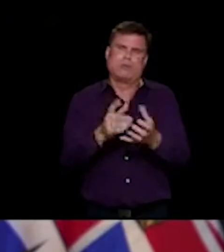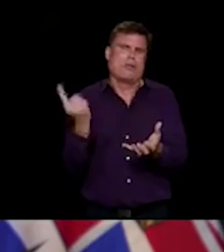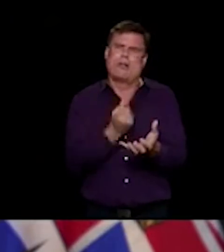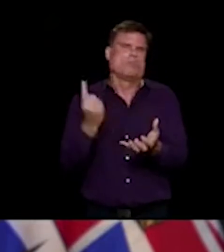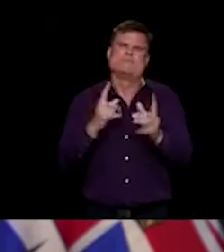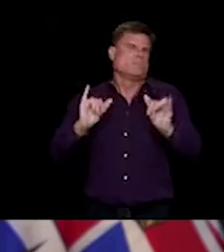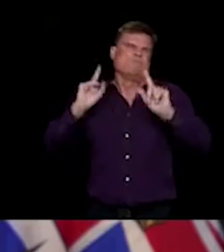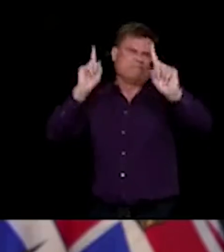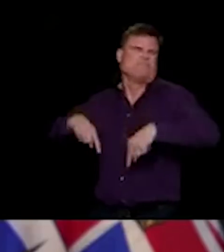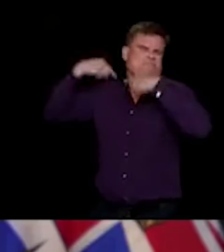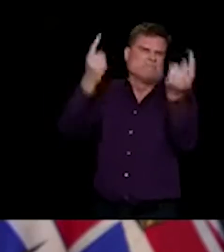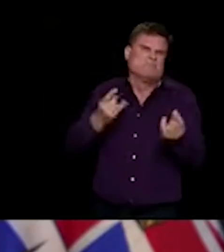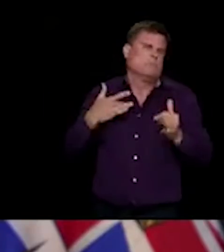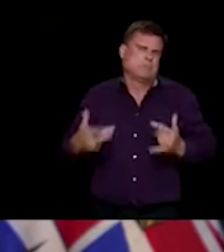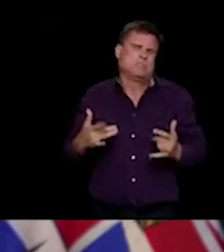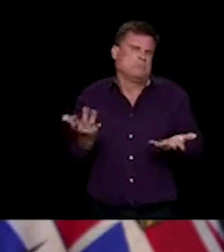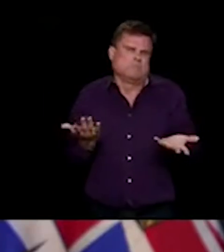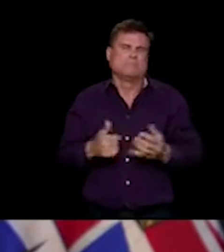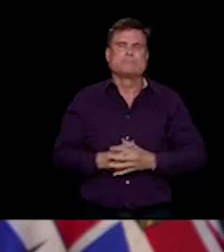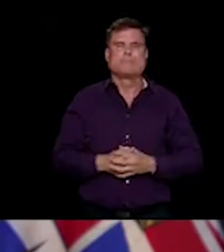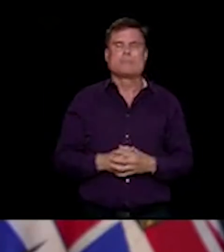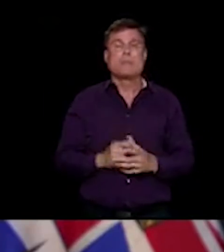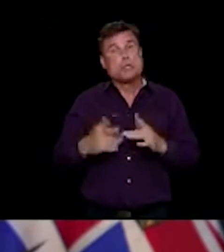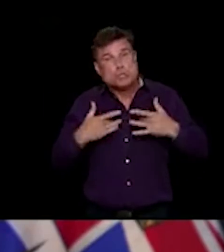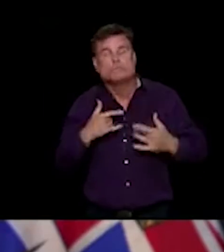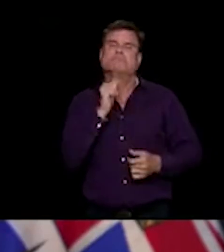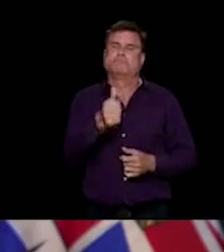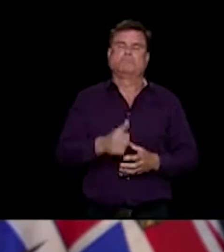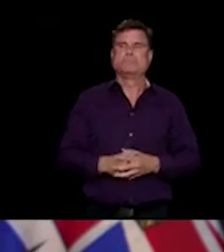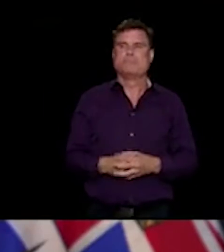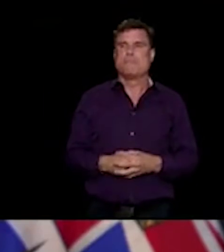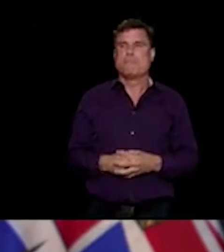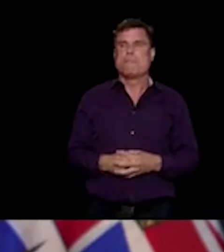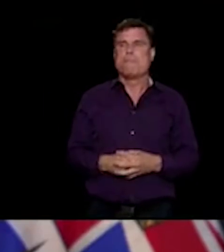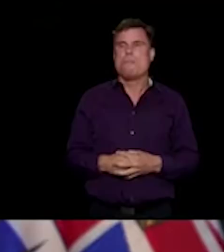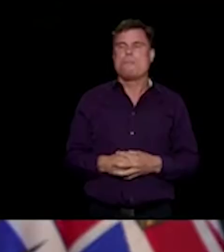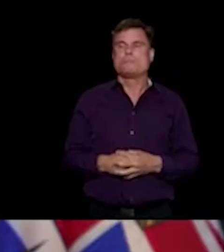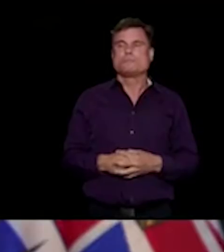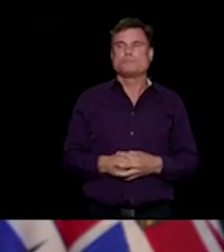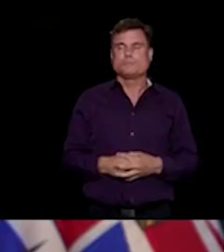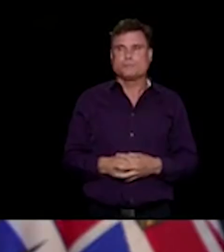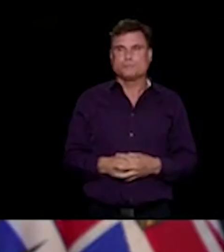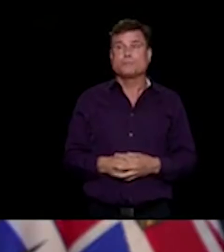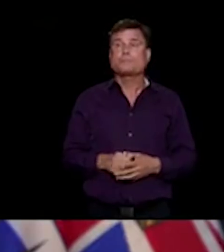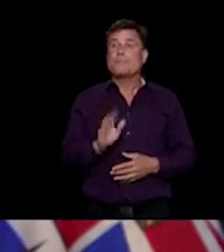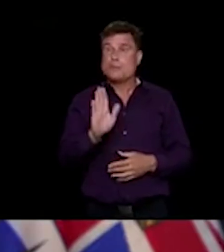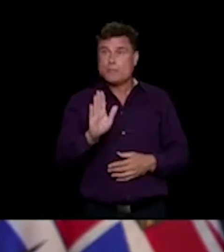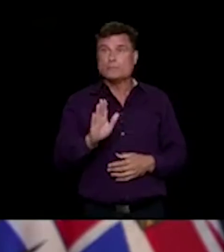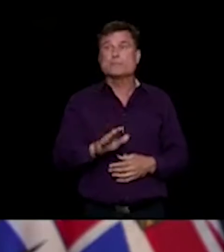province, and it's one that is under investigation by the BC CDC, and it reminds us of the importance of